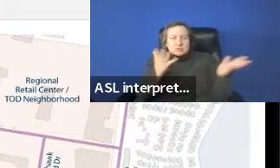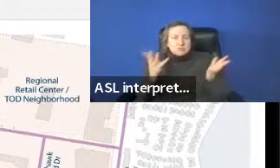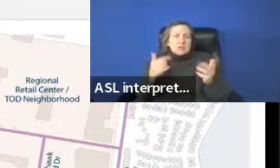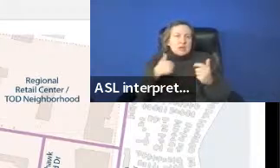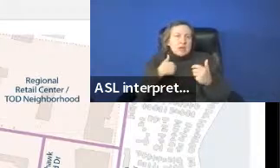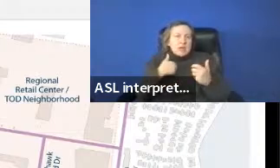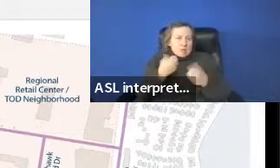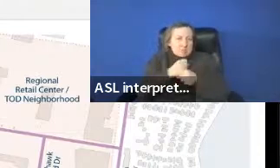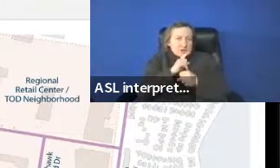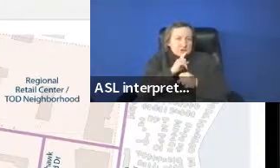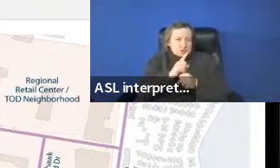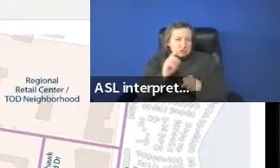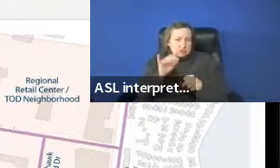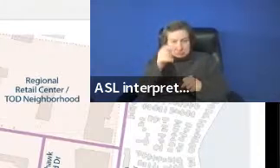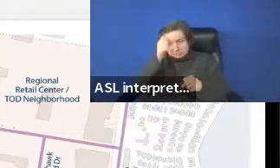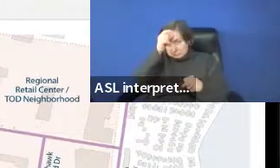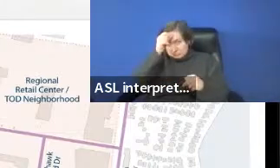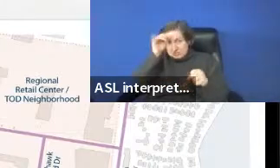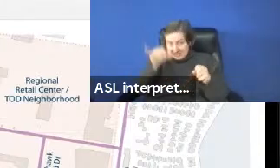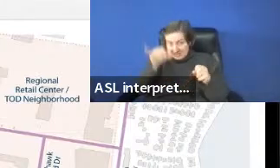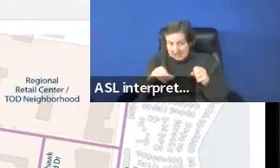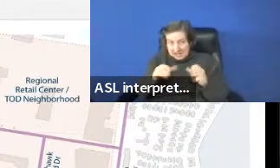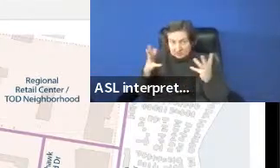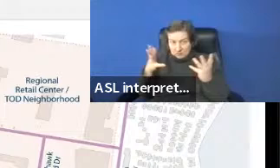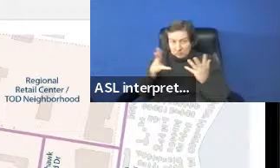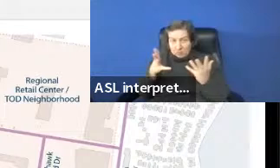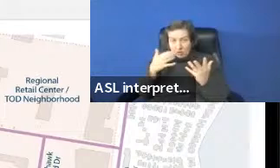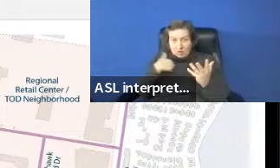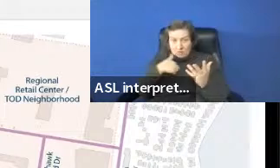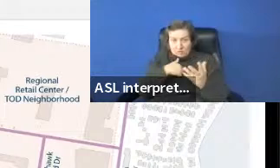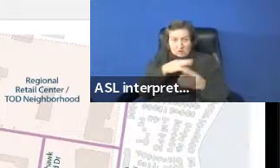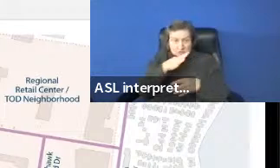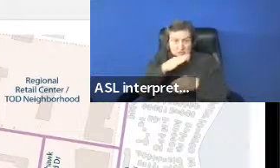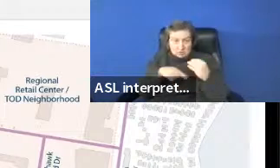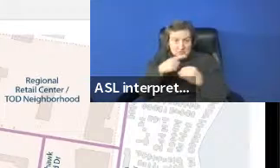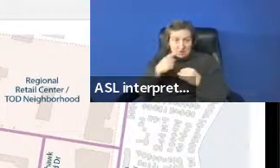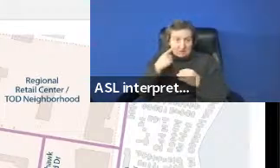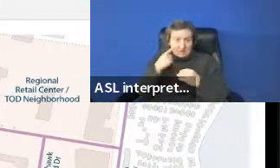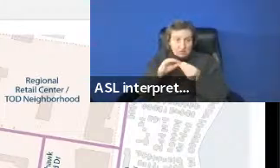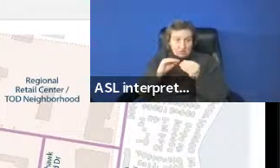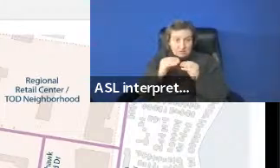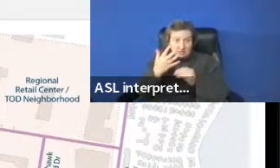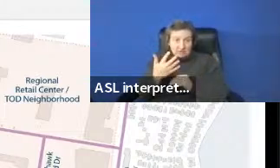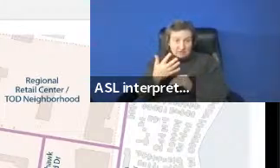sure that I'm understanding that's what we're talking about here for number 5.